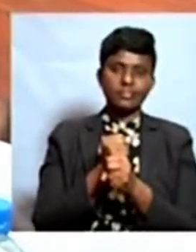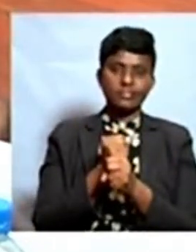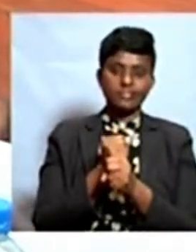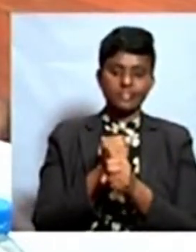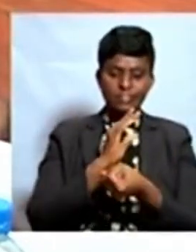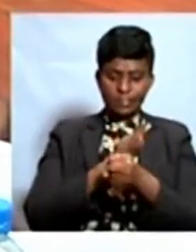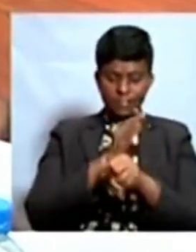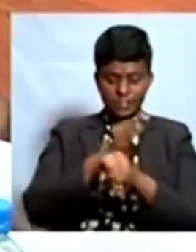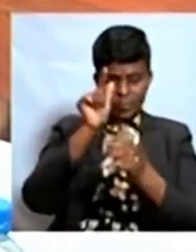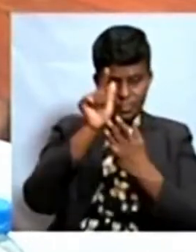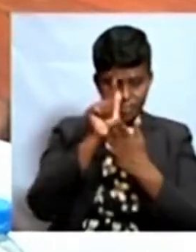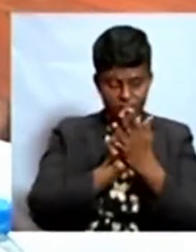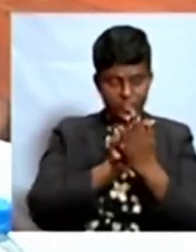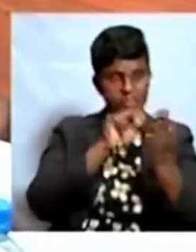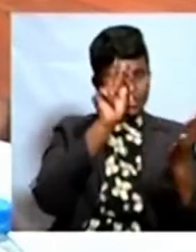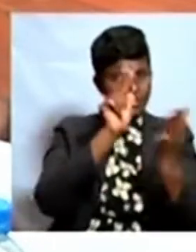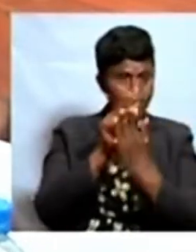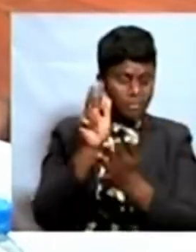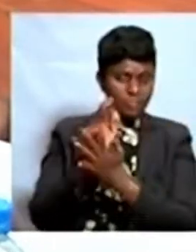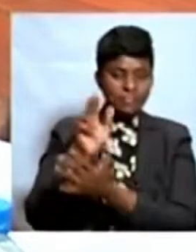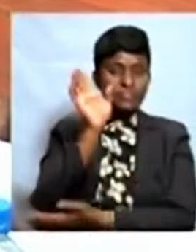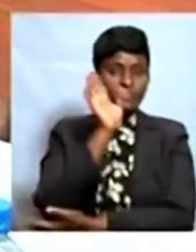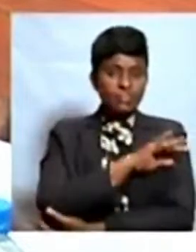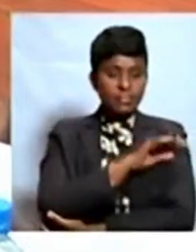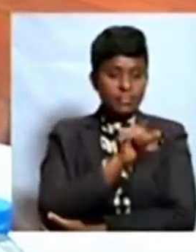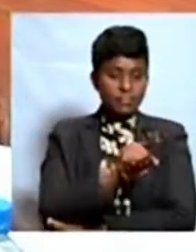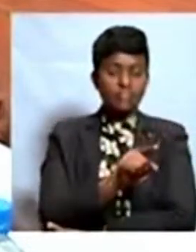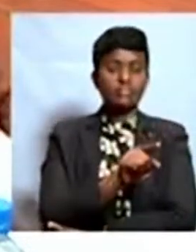once the law is enacted